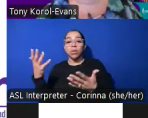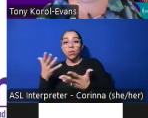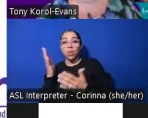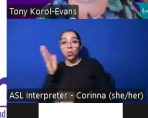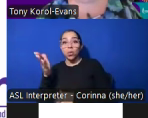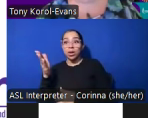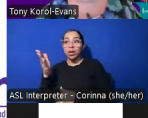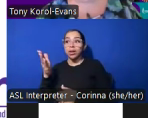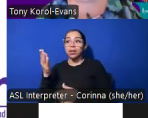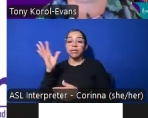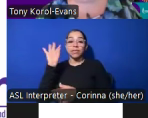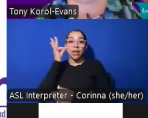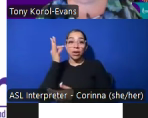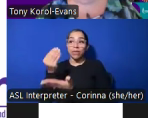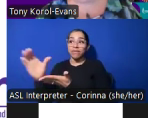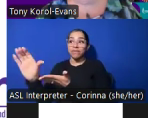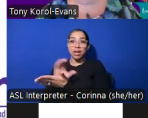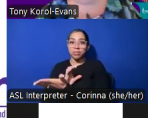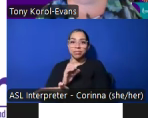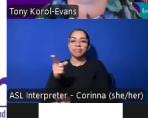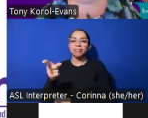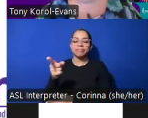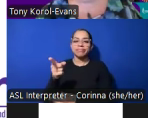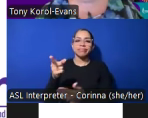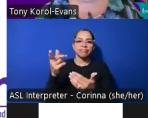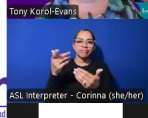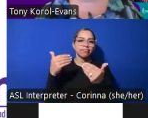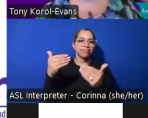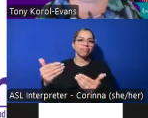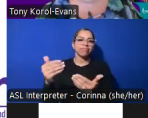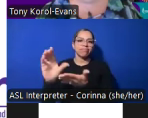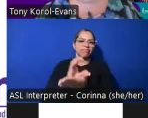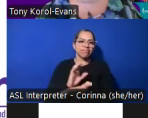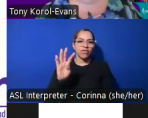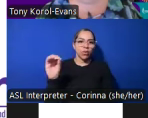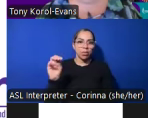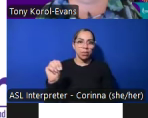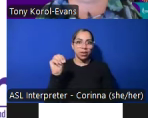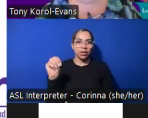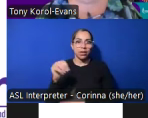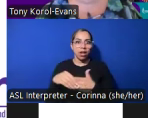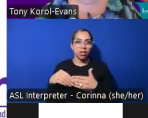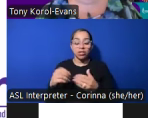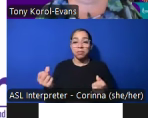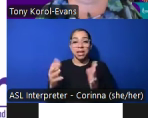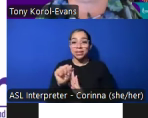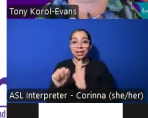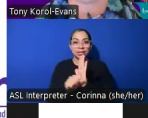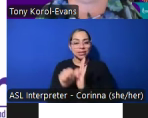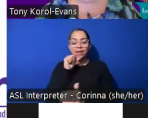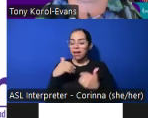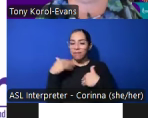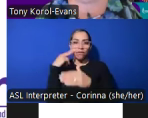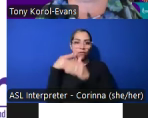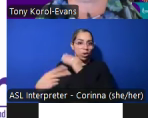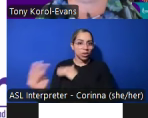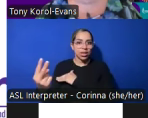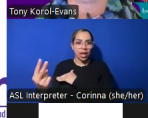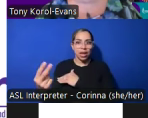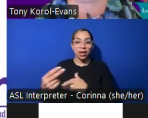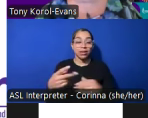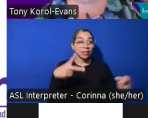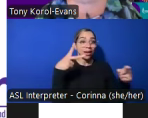the difference to the tune of some $40 million. Many states did not have the foresight to do that, and they were cut